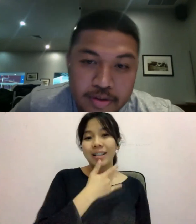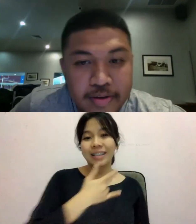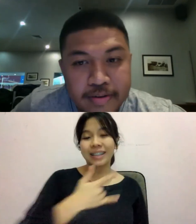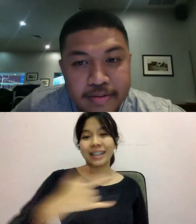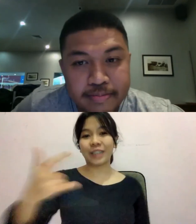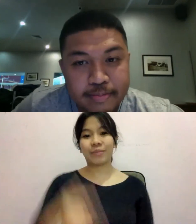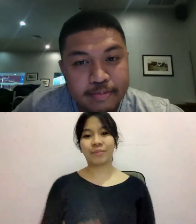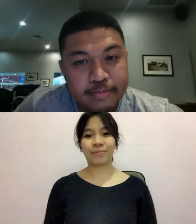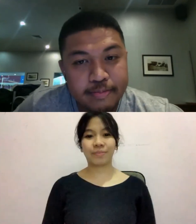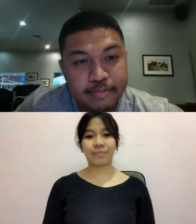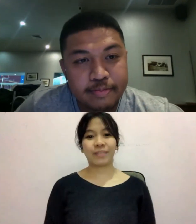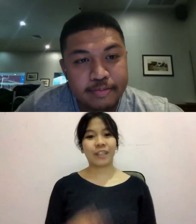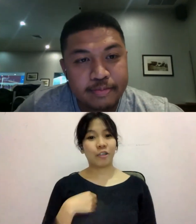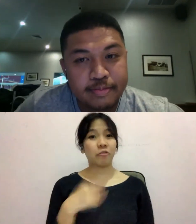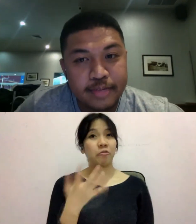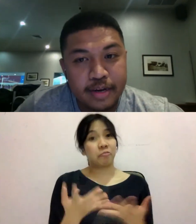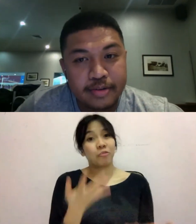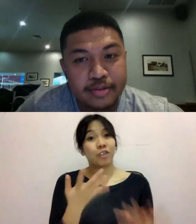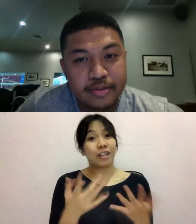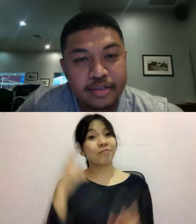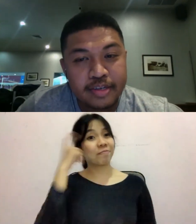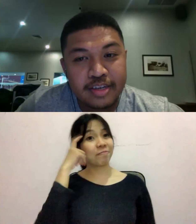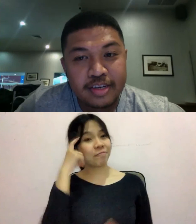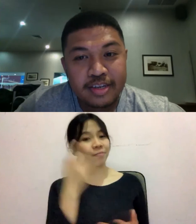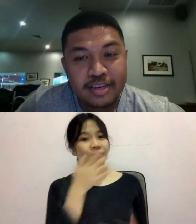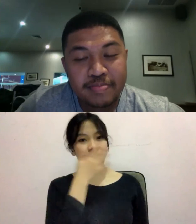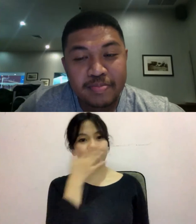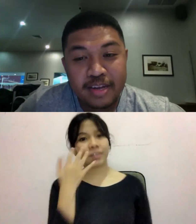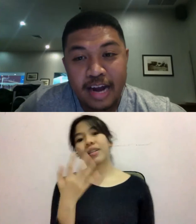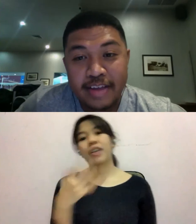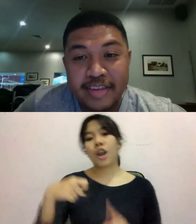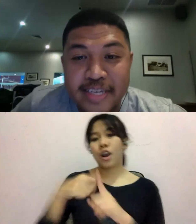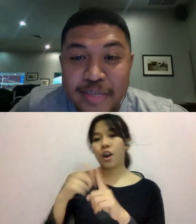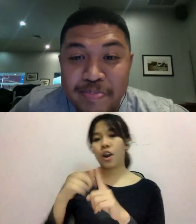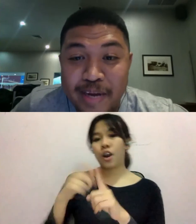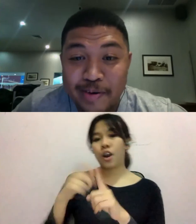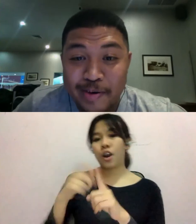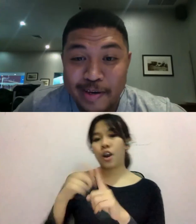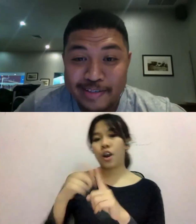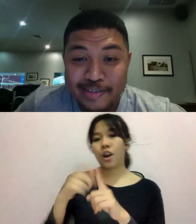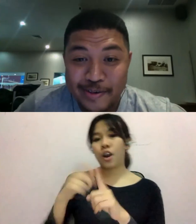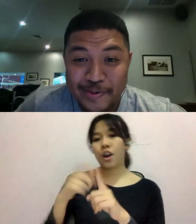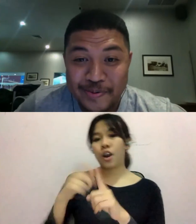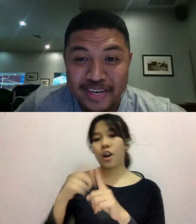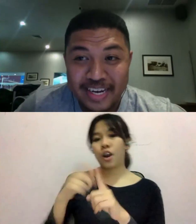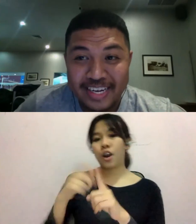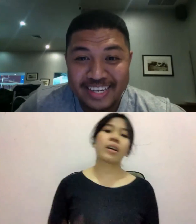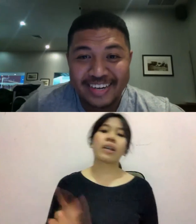that's my take. Khozy, what's your take? I think it depends on us,